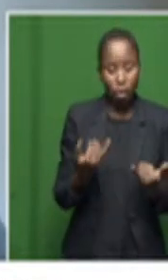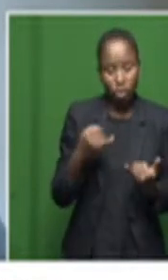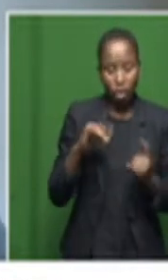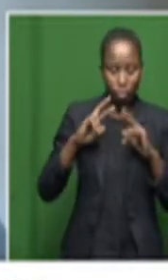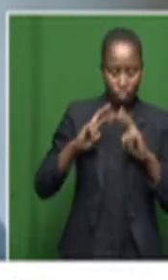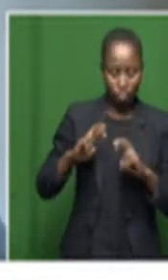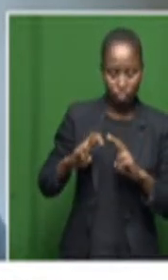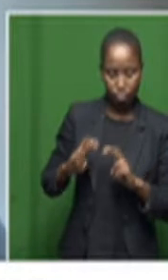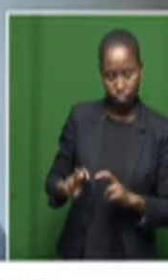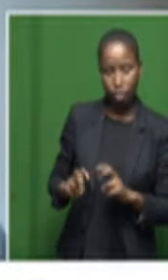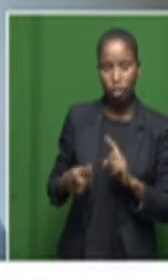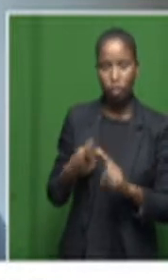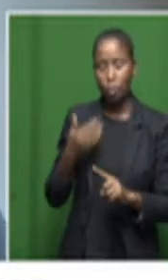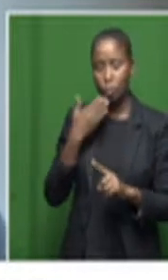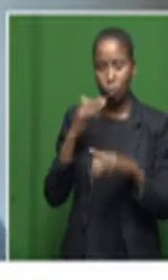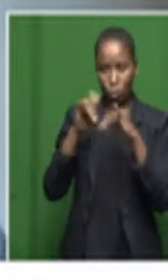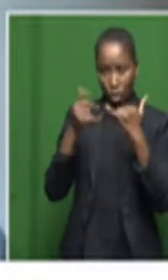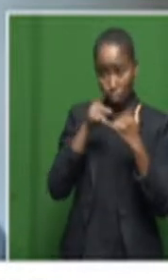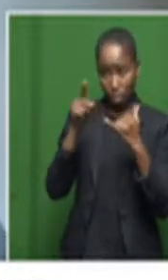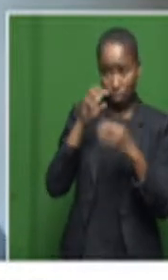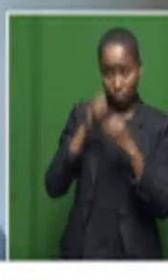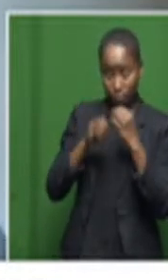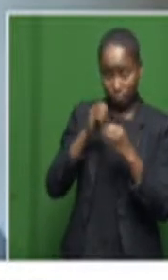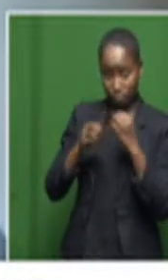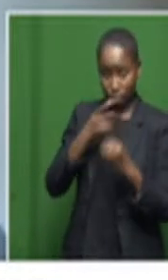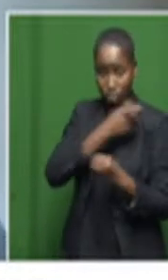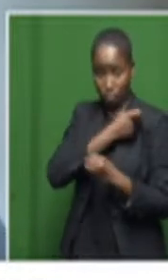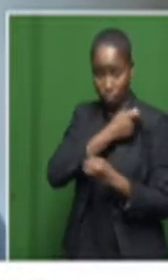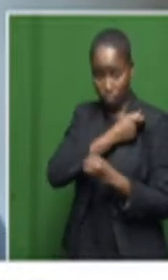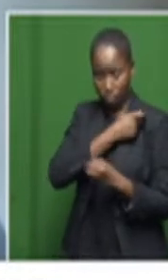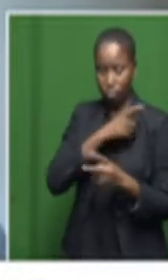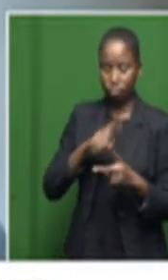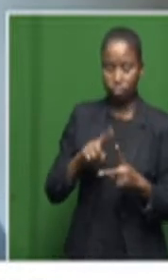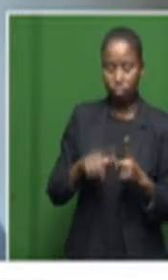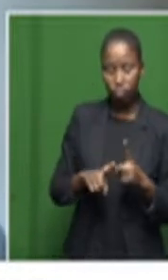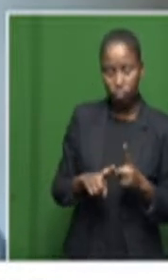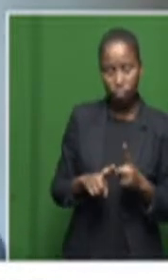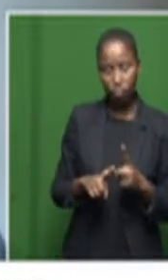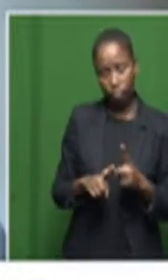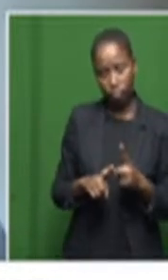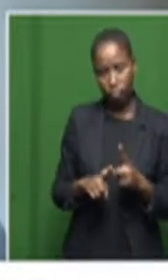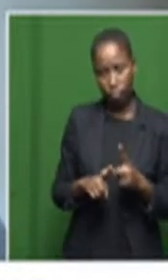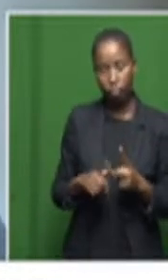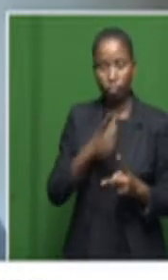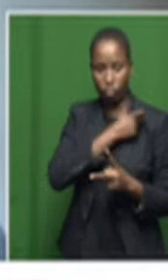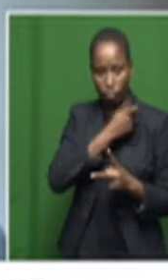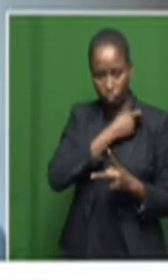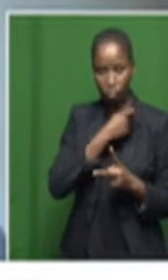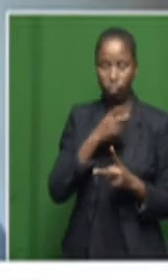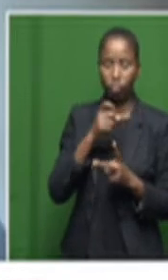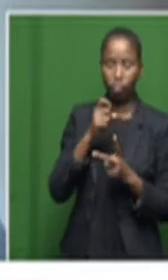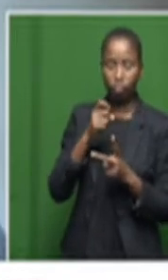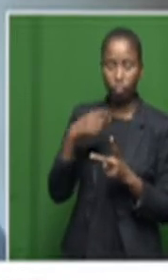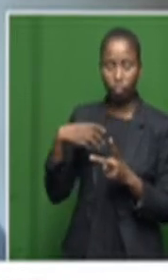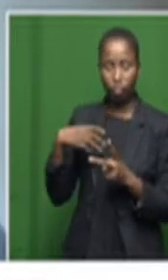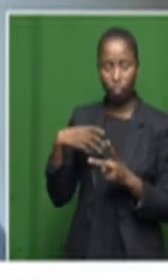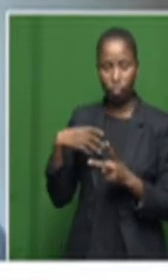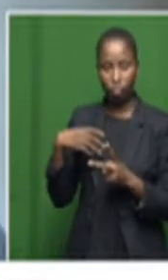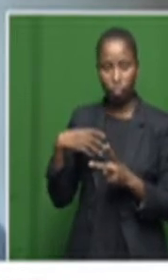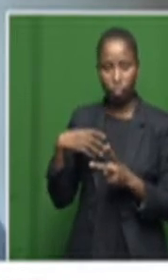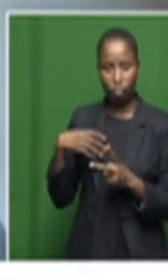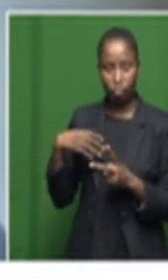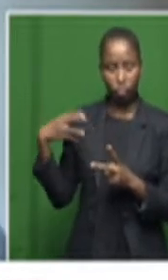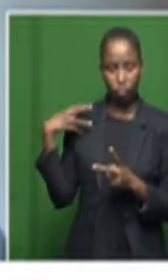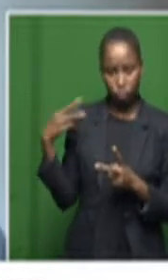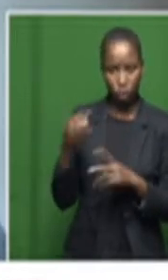done both by the manufacturers and being evaluated by both the Vaccine Ministerial Advisory Committee and by SAPRA.